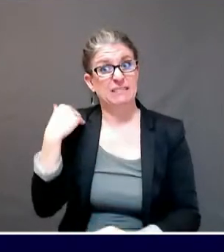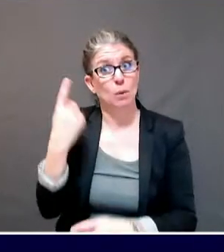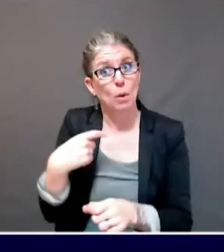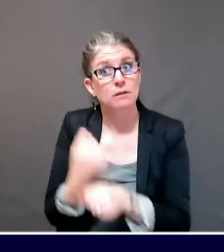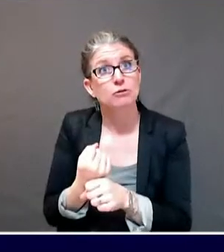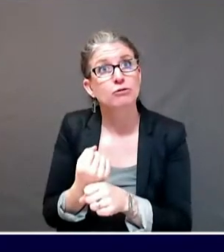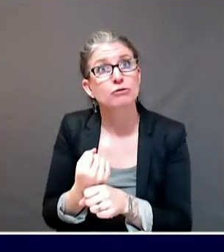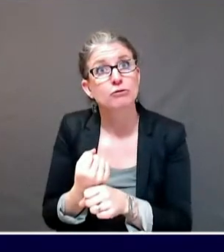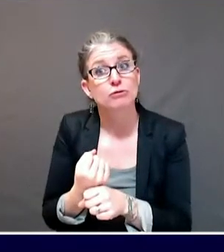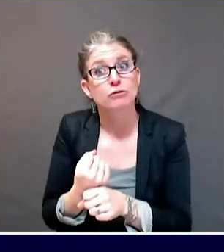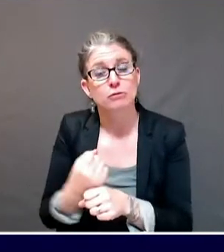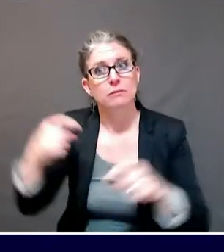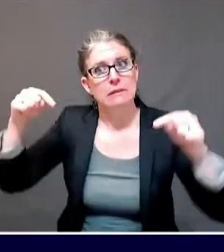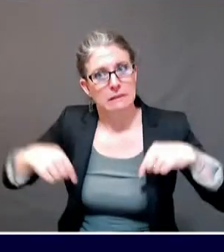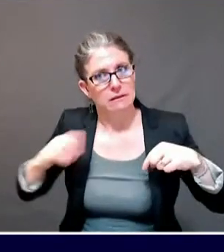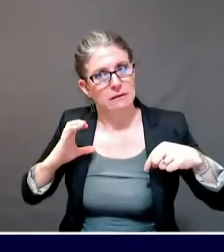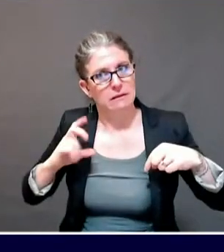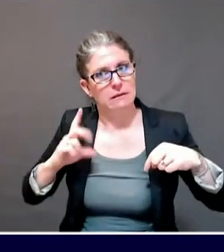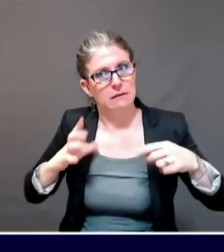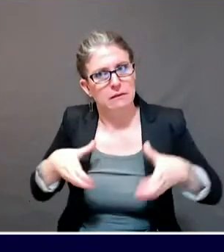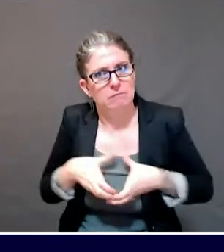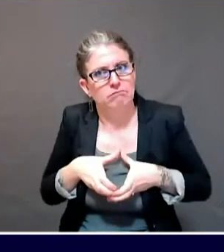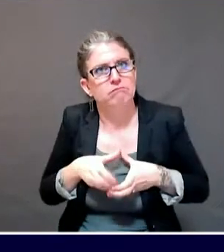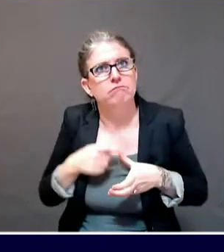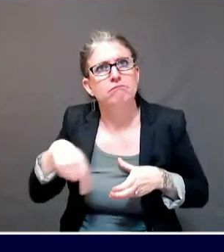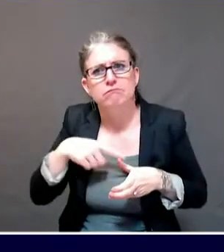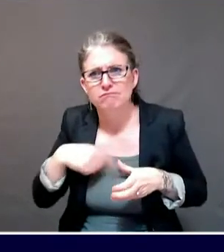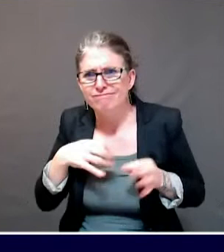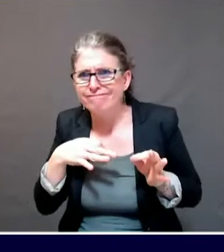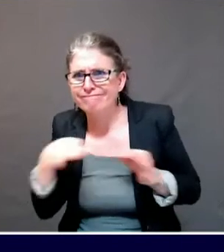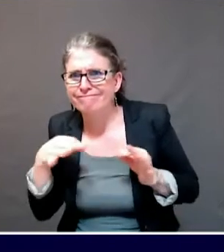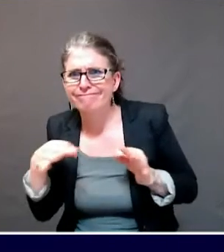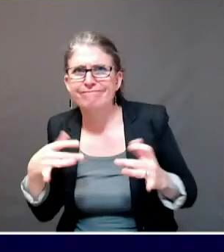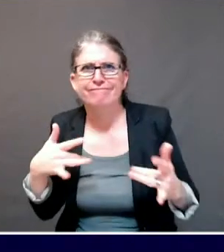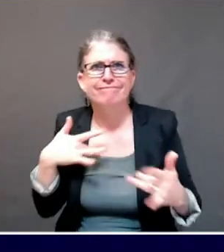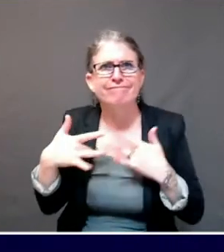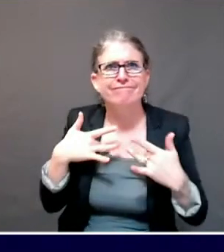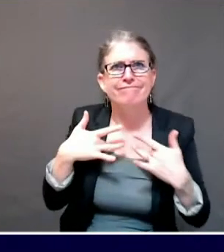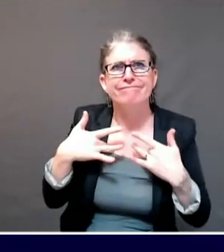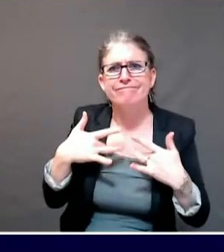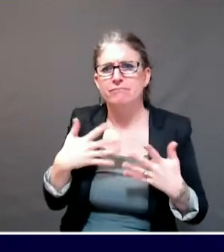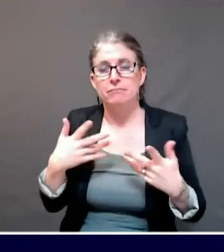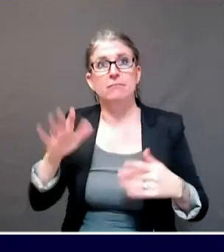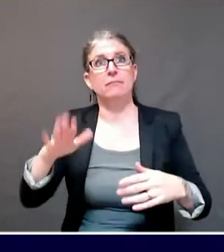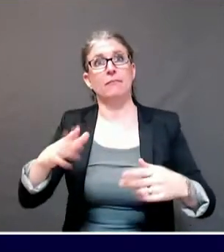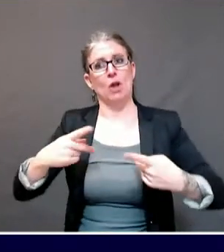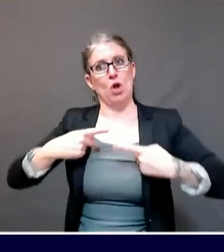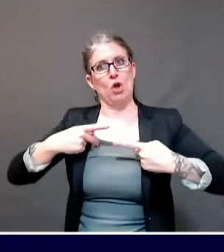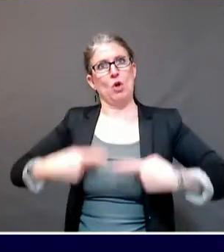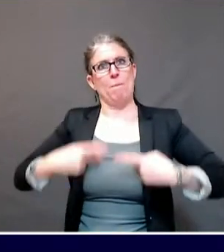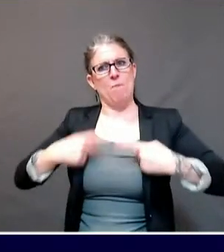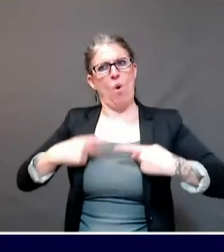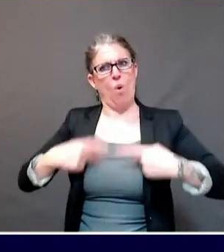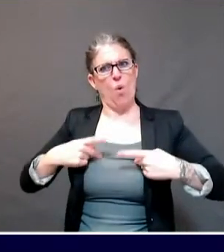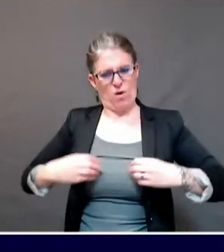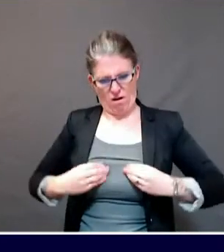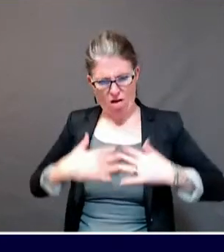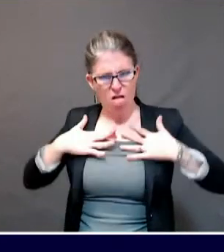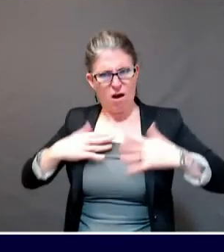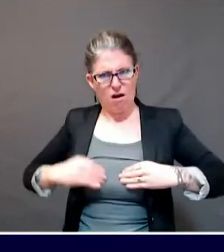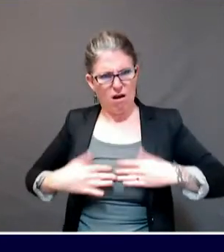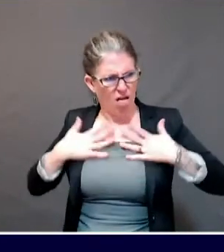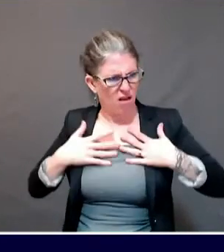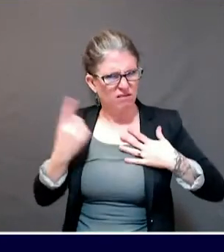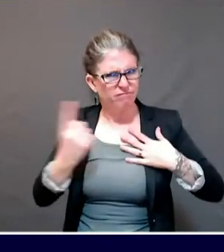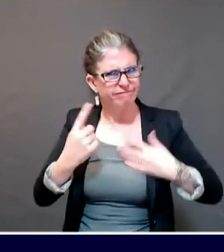of pneumonia that had been detected and described in central China. Since then, 1 year ago, we